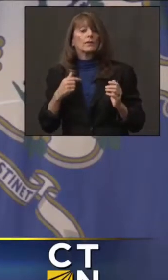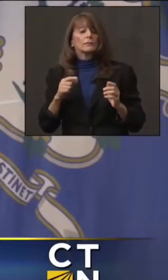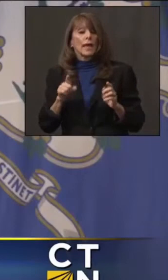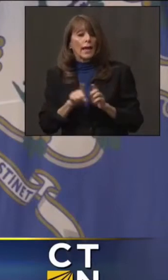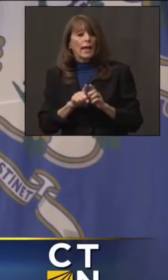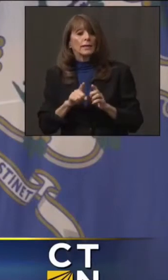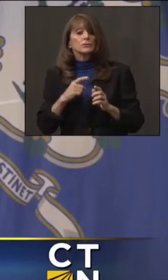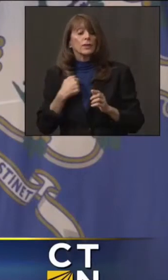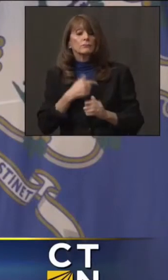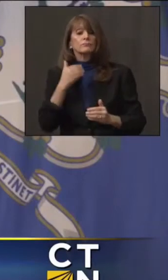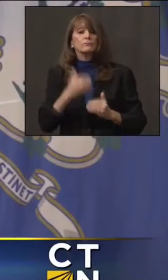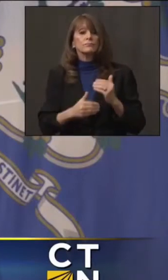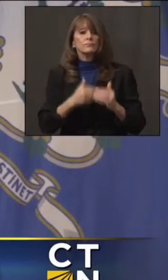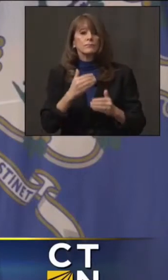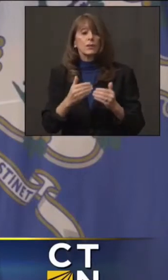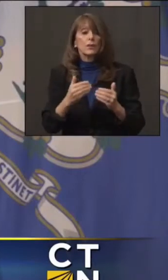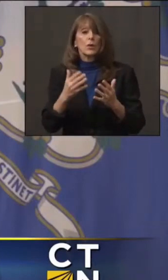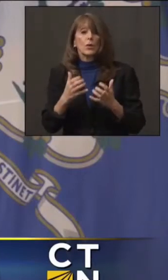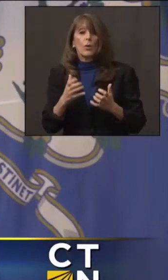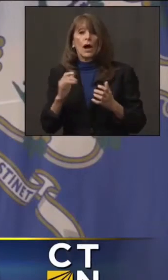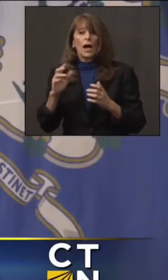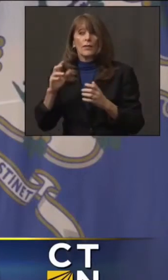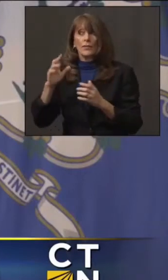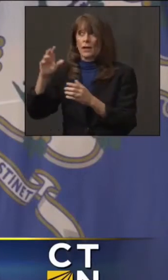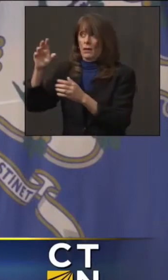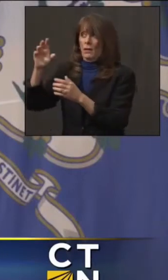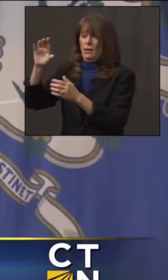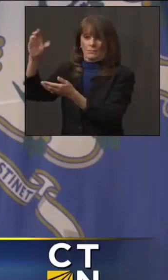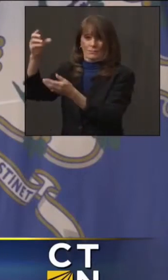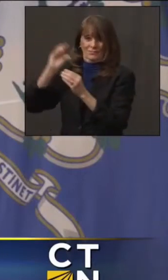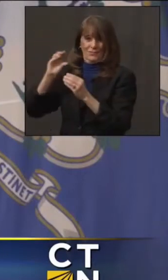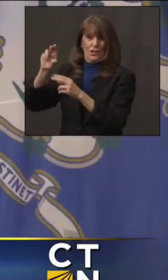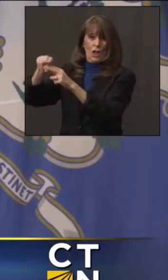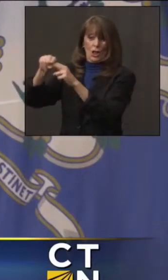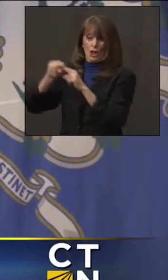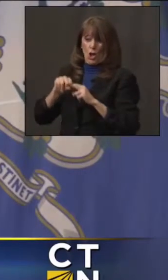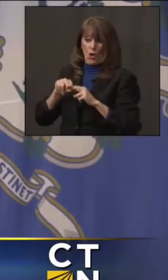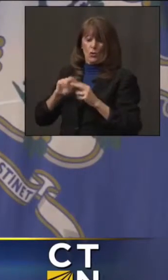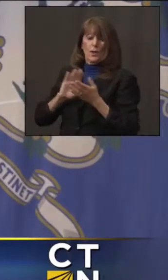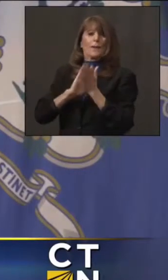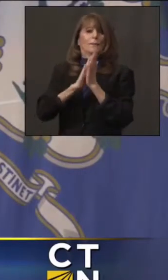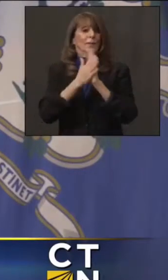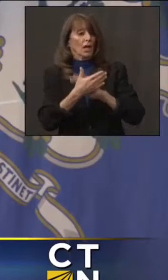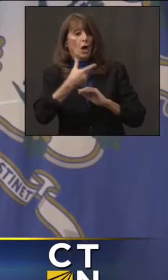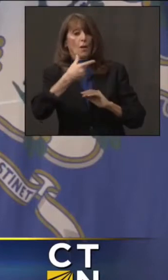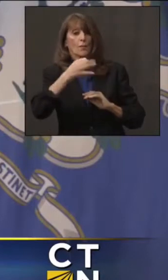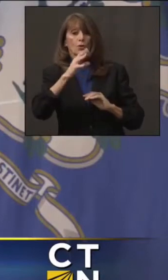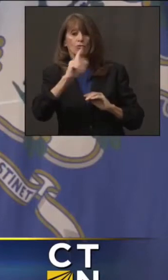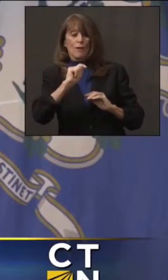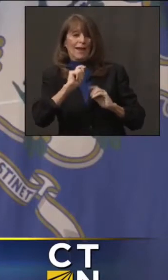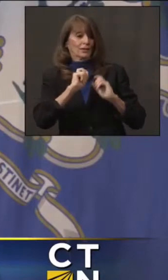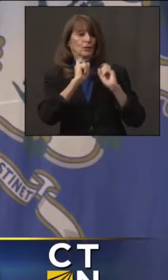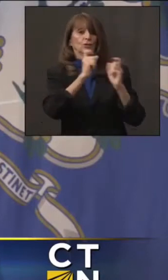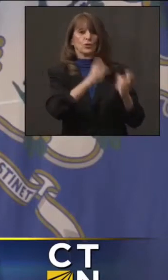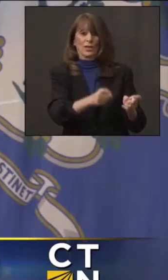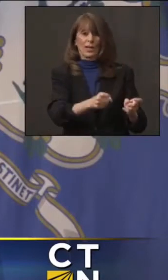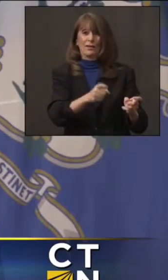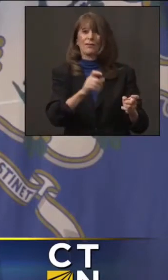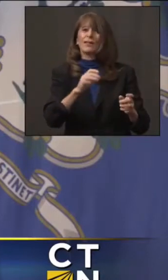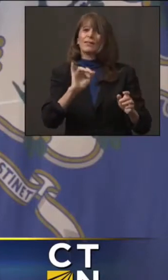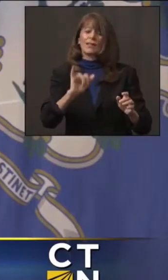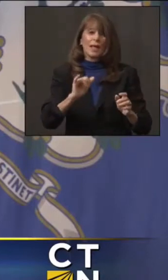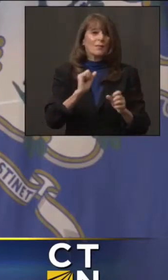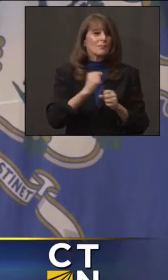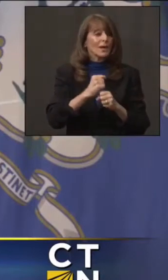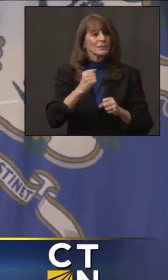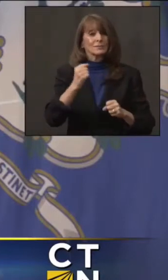we can turn that loan that we get from the feds for the unemployment into a grant, which would make an awful lot of sense. And they should